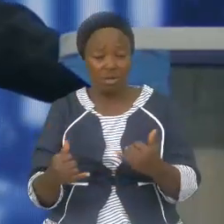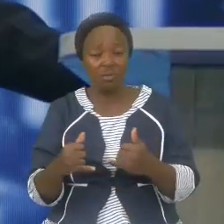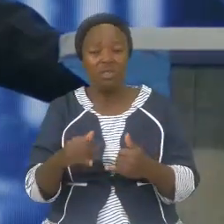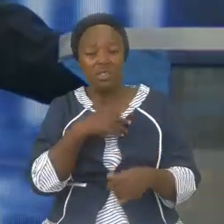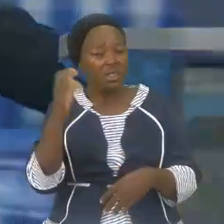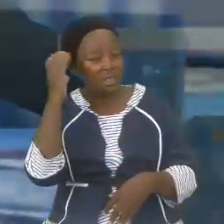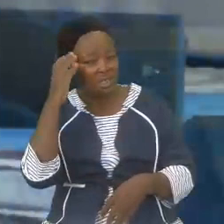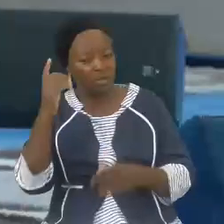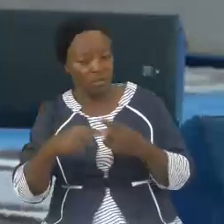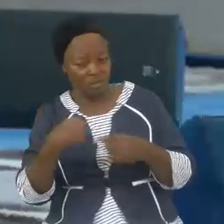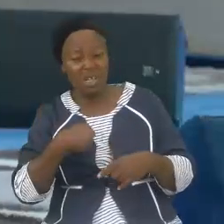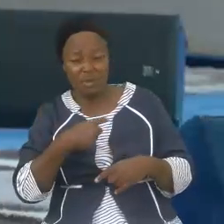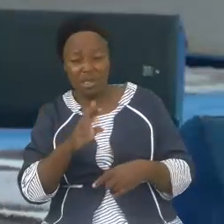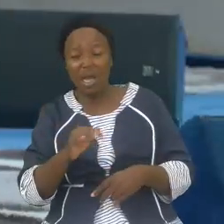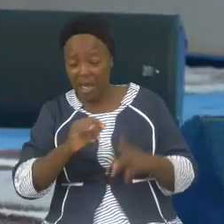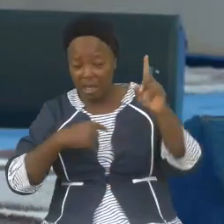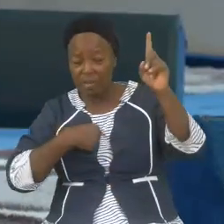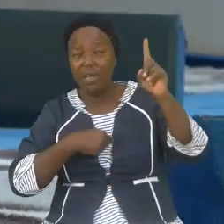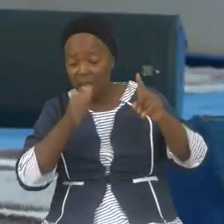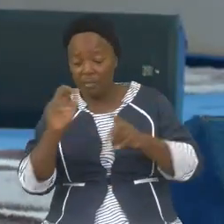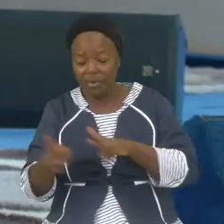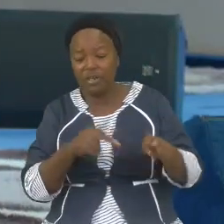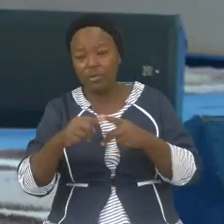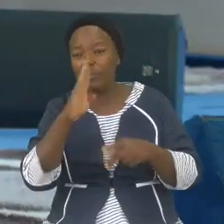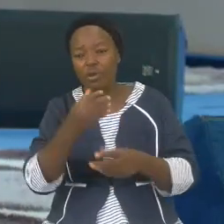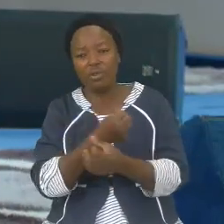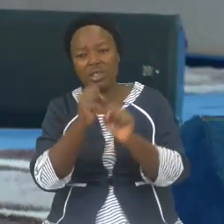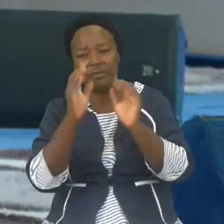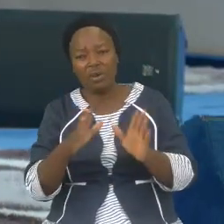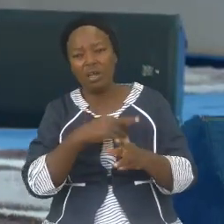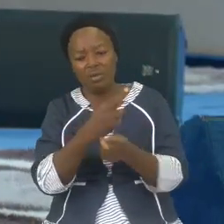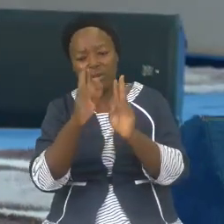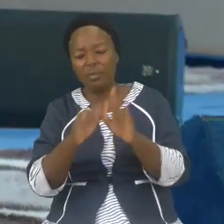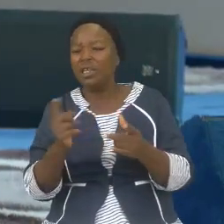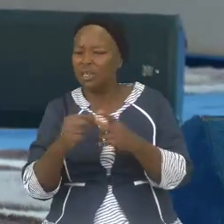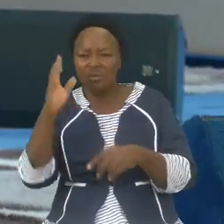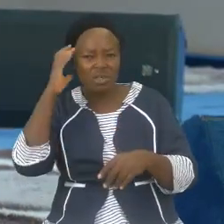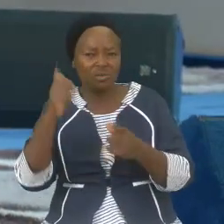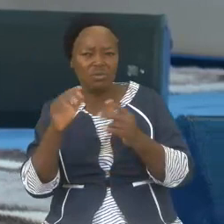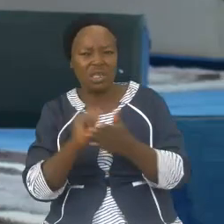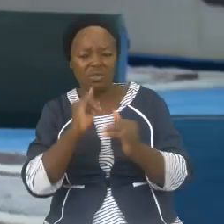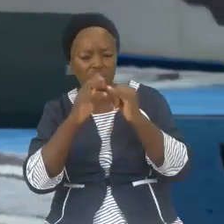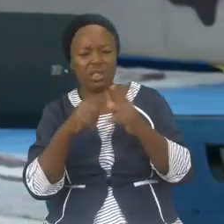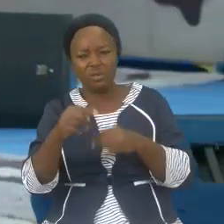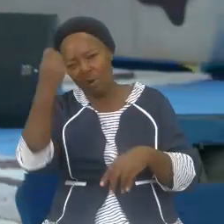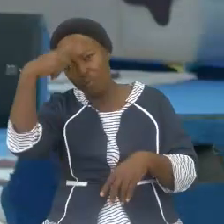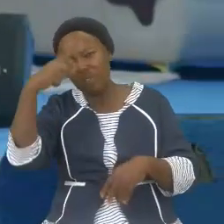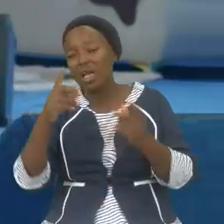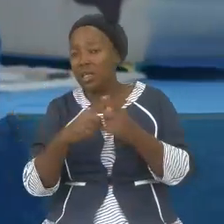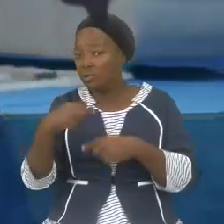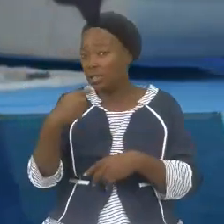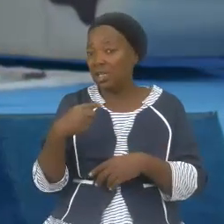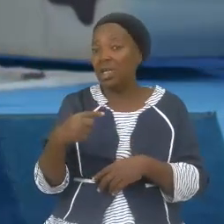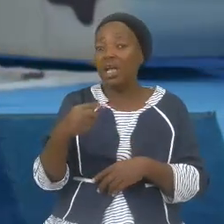be your savior. I'm here to be your redeemer. And you listen to that instruction, you are wise. And then he says, and shall